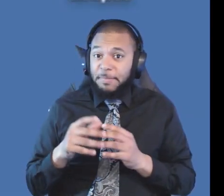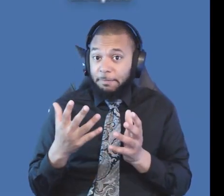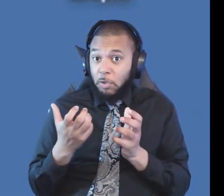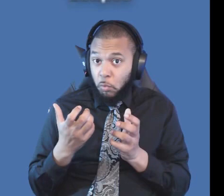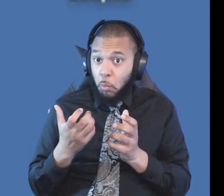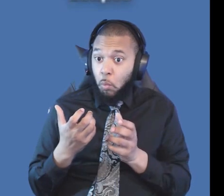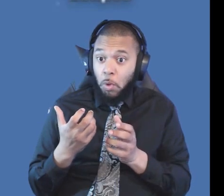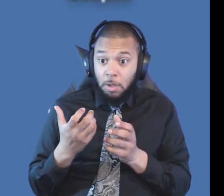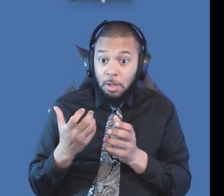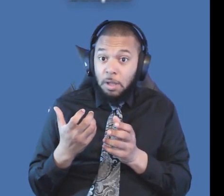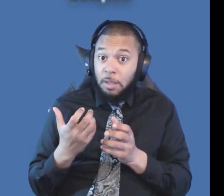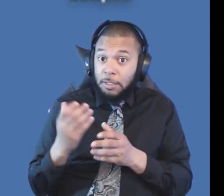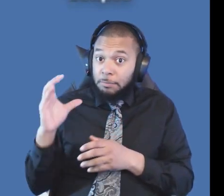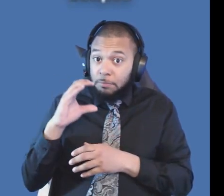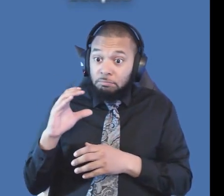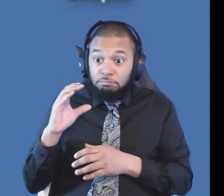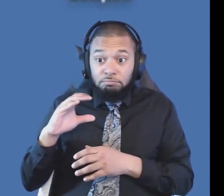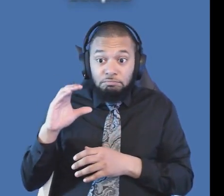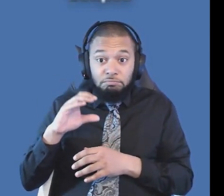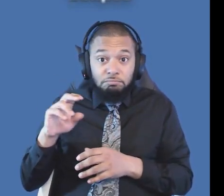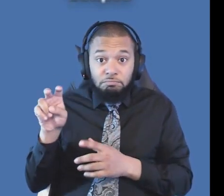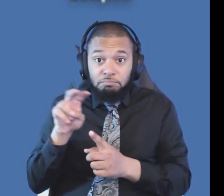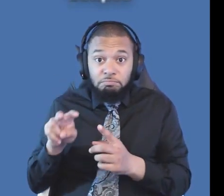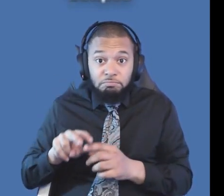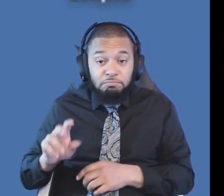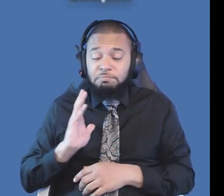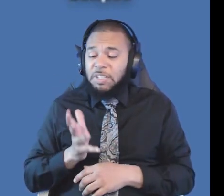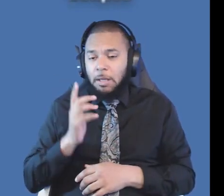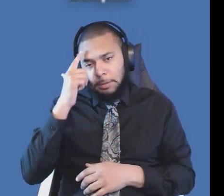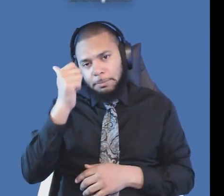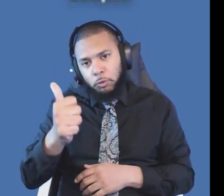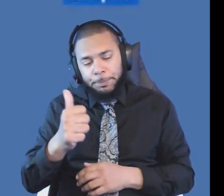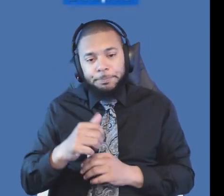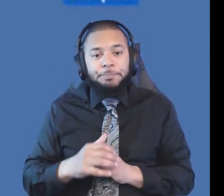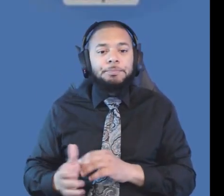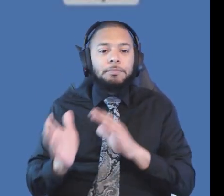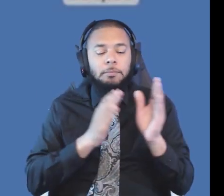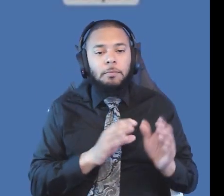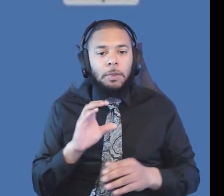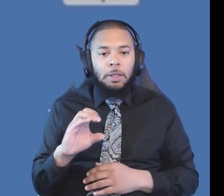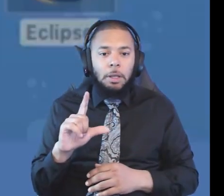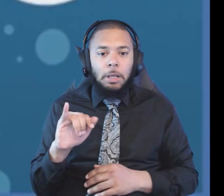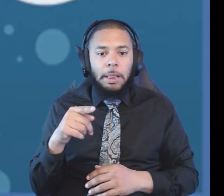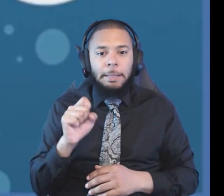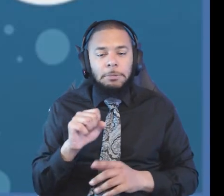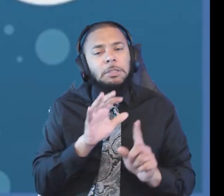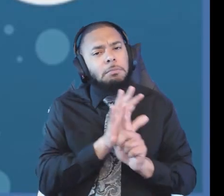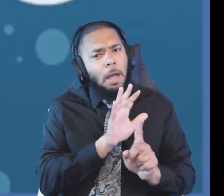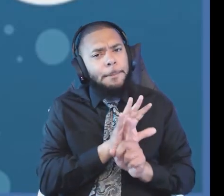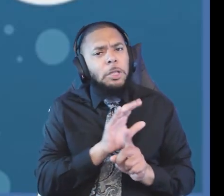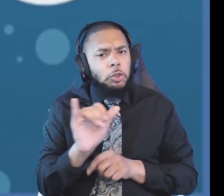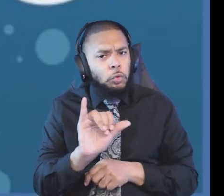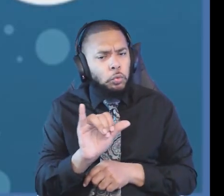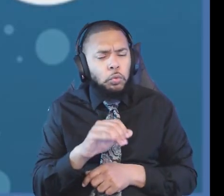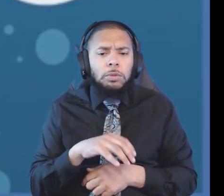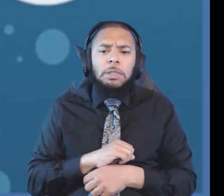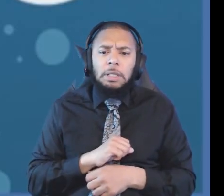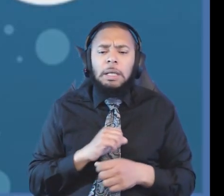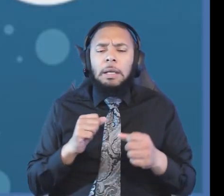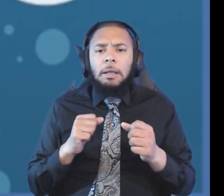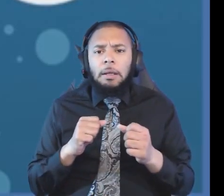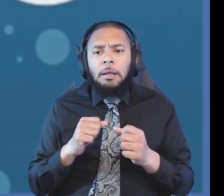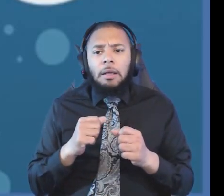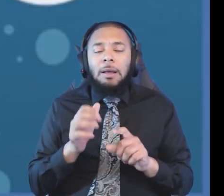check it out, go for it. Eclipse is another really popular one. A lot of people use Eclipse